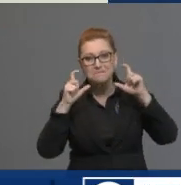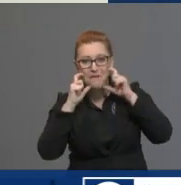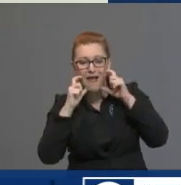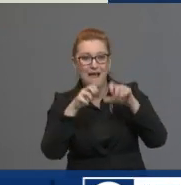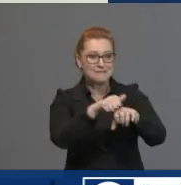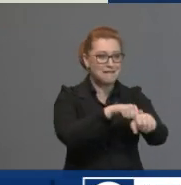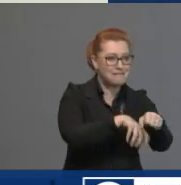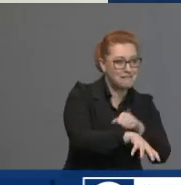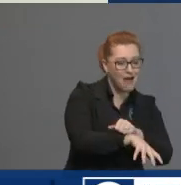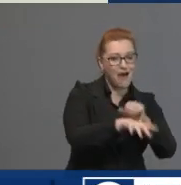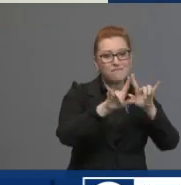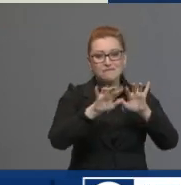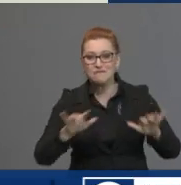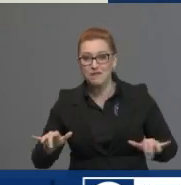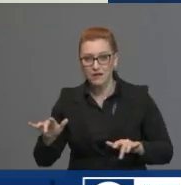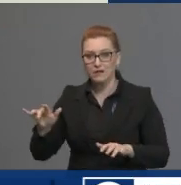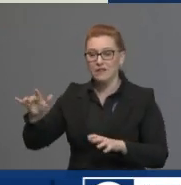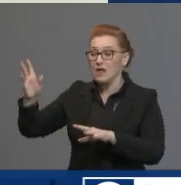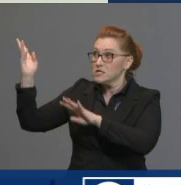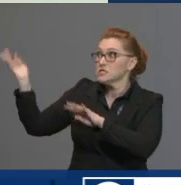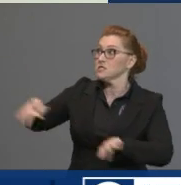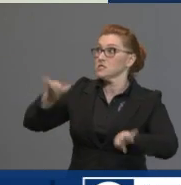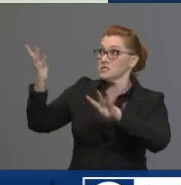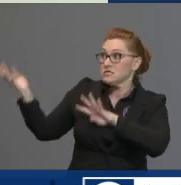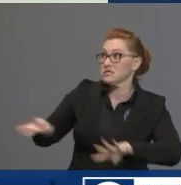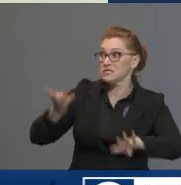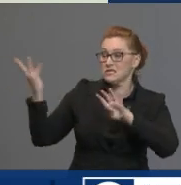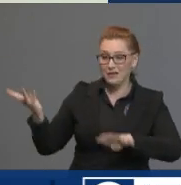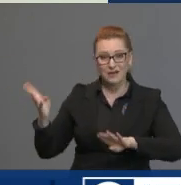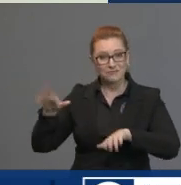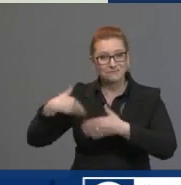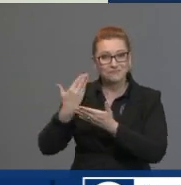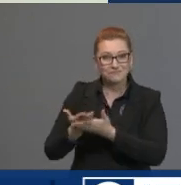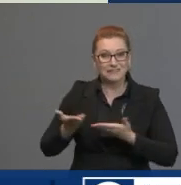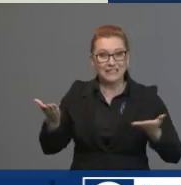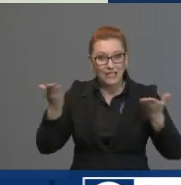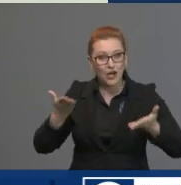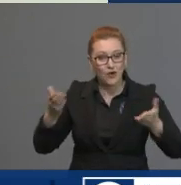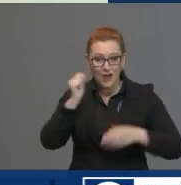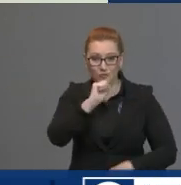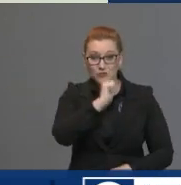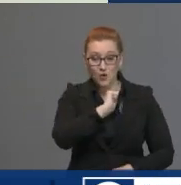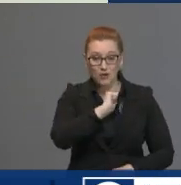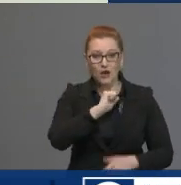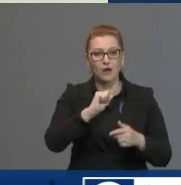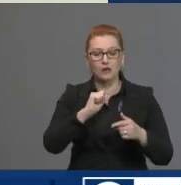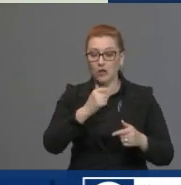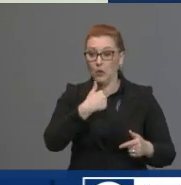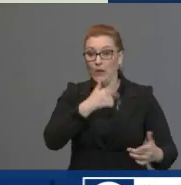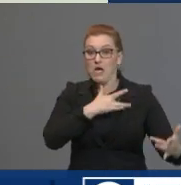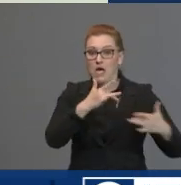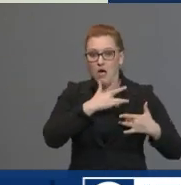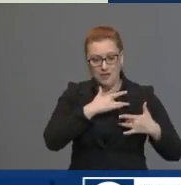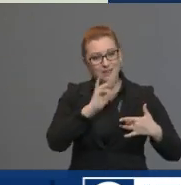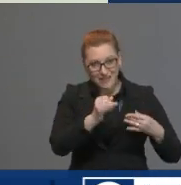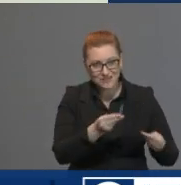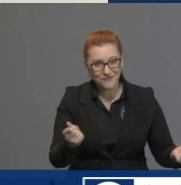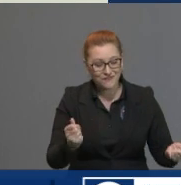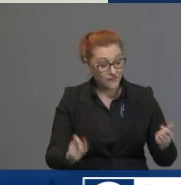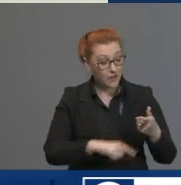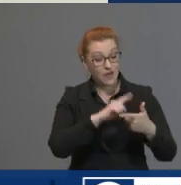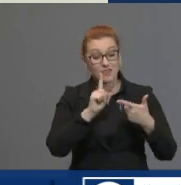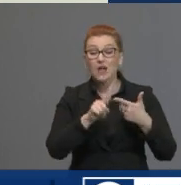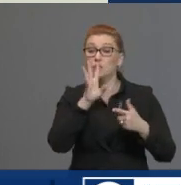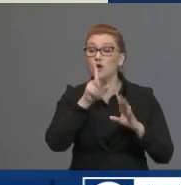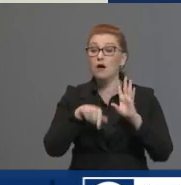masks and gloves that have been surged to Arizona. Then we were talking about hospital capacity, and we've got that hospital